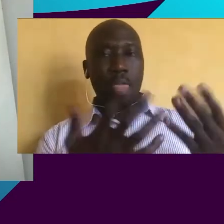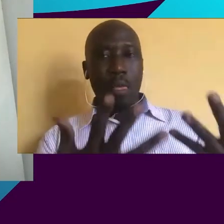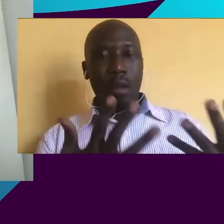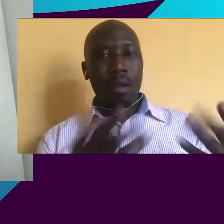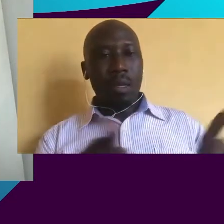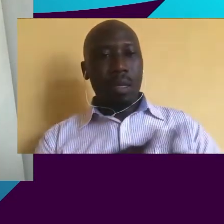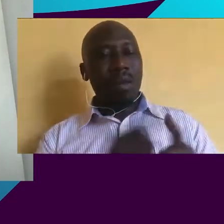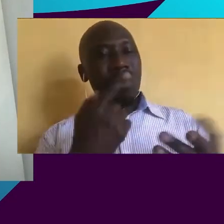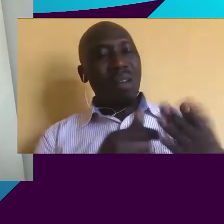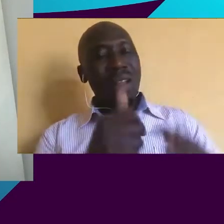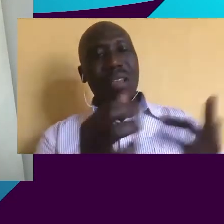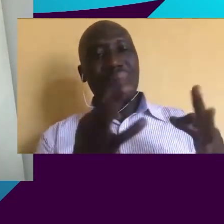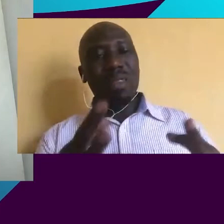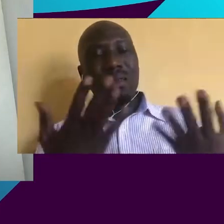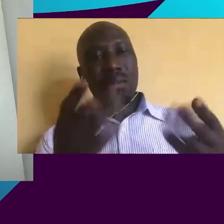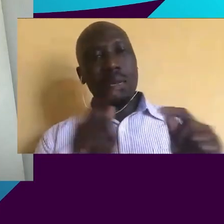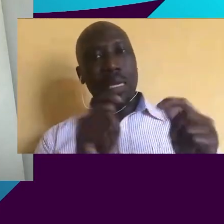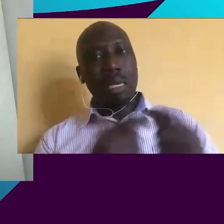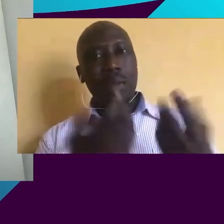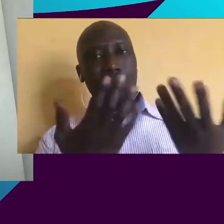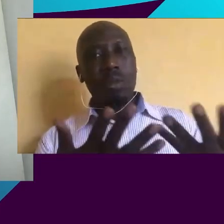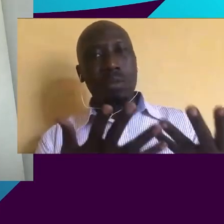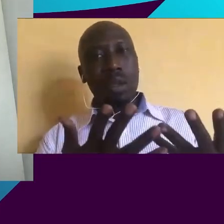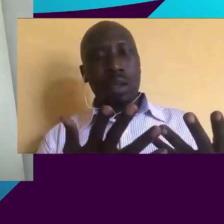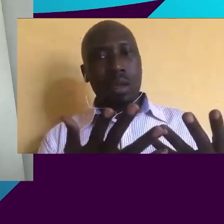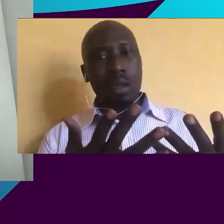What else in terms of